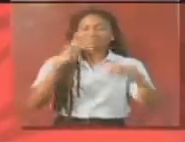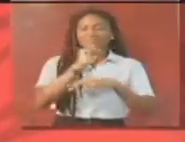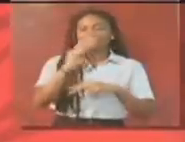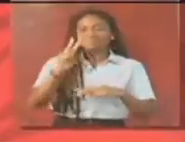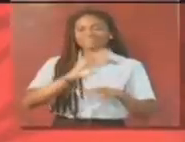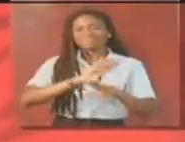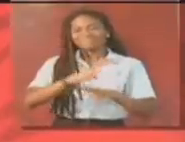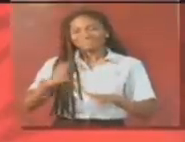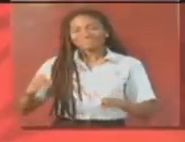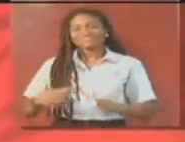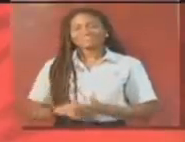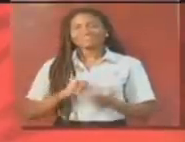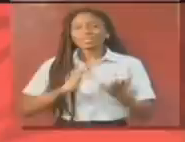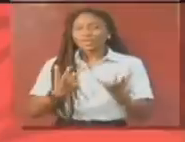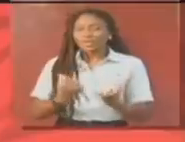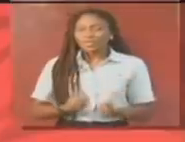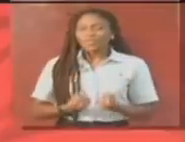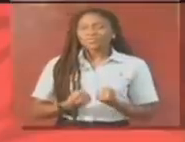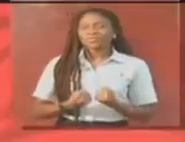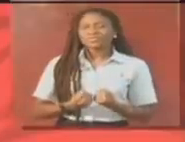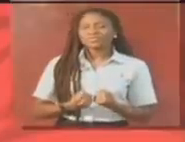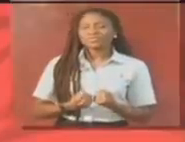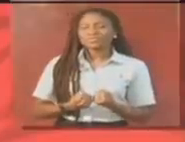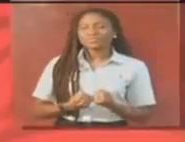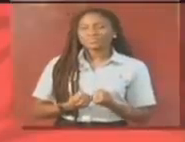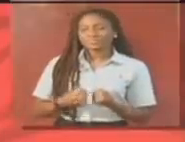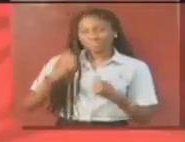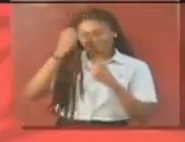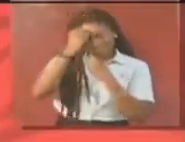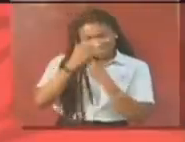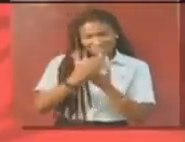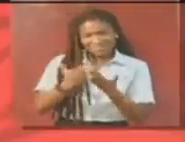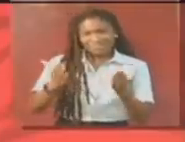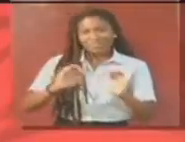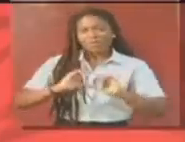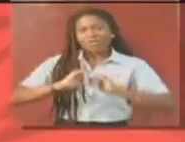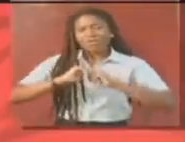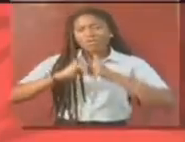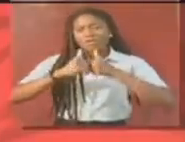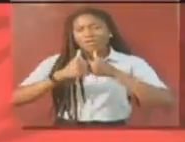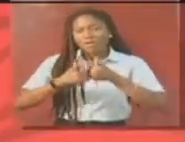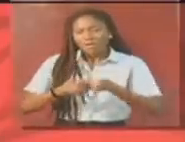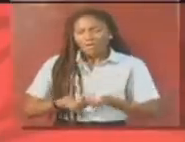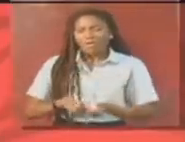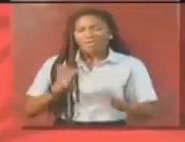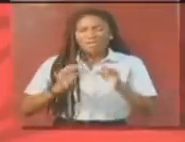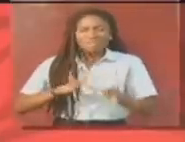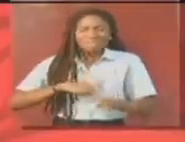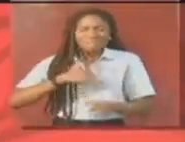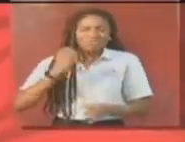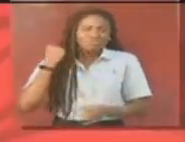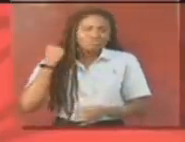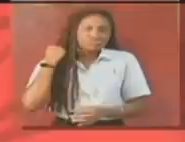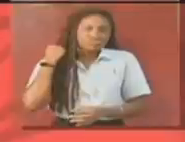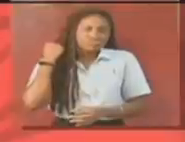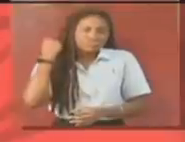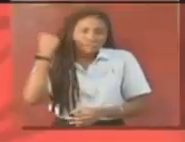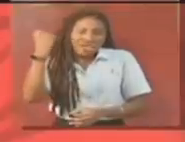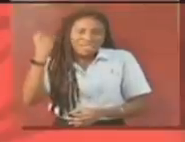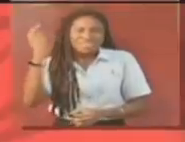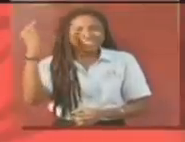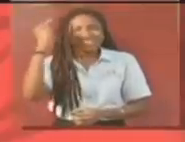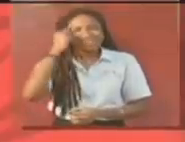in. Today, I would like to share some comments and tips on how best we can cope with the stressors and the psychological impact of